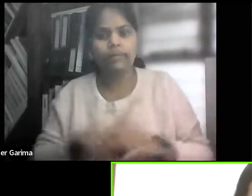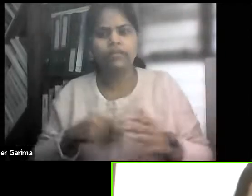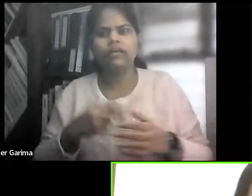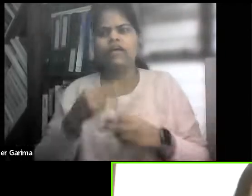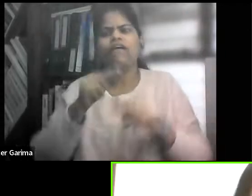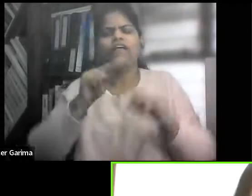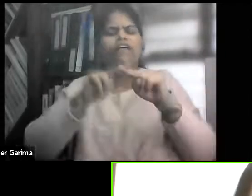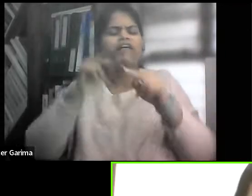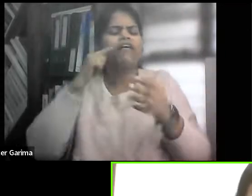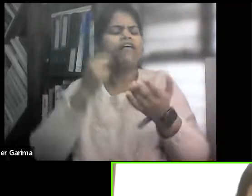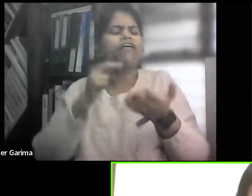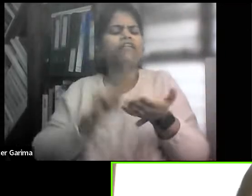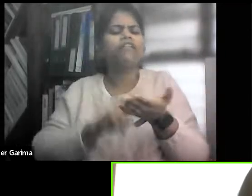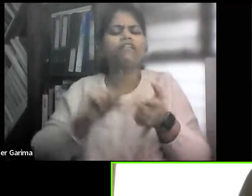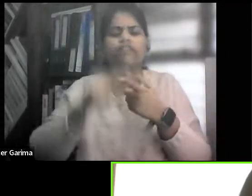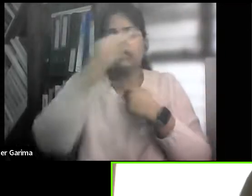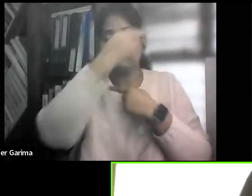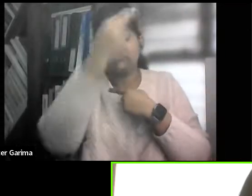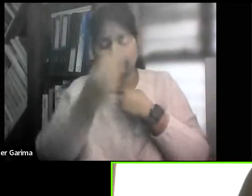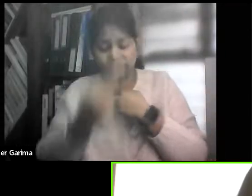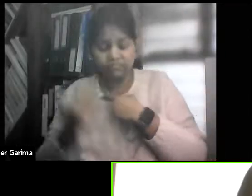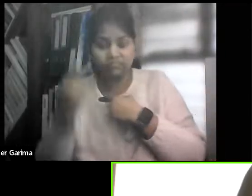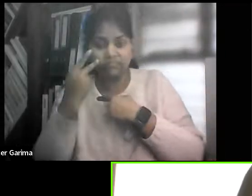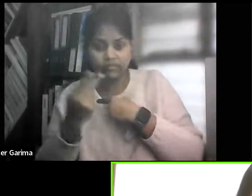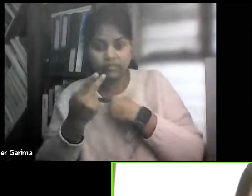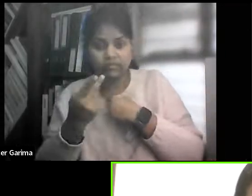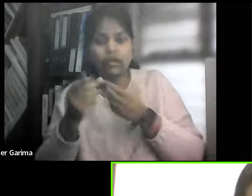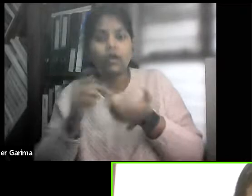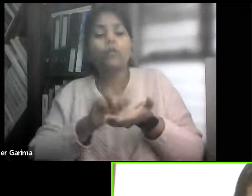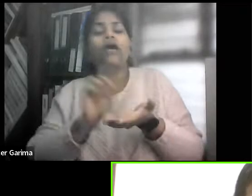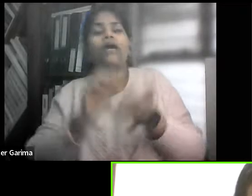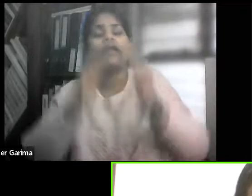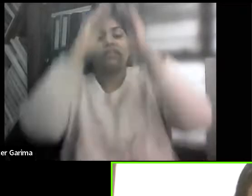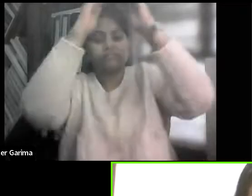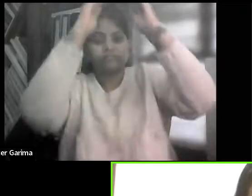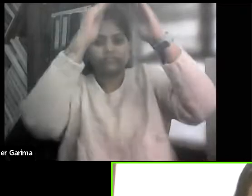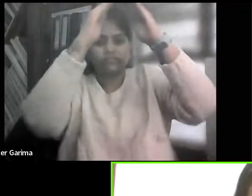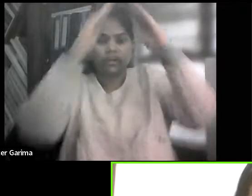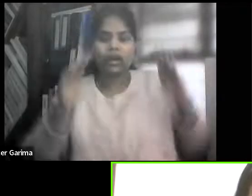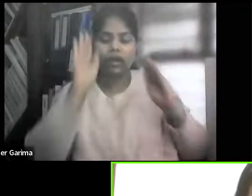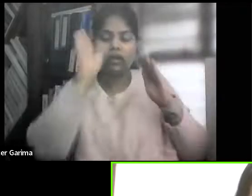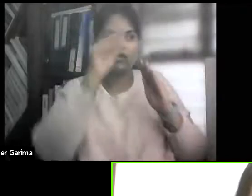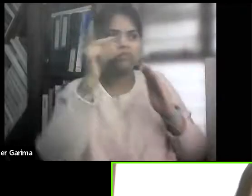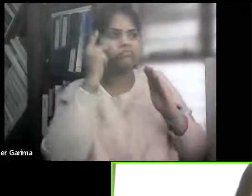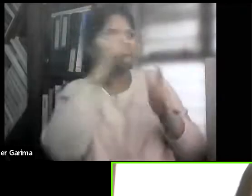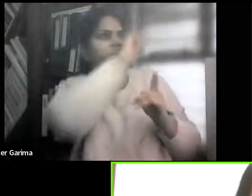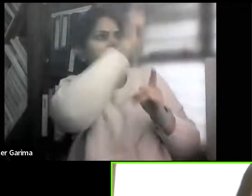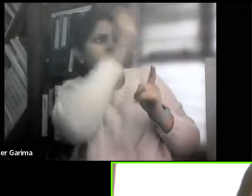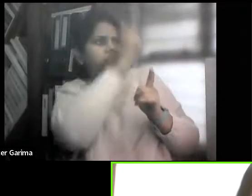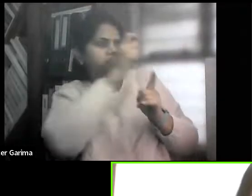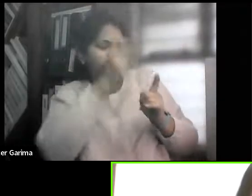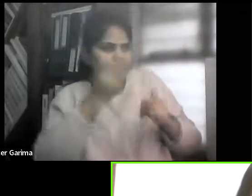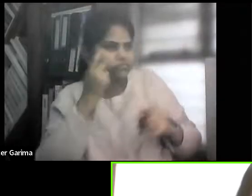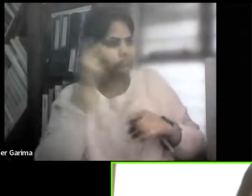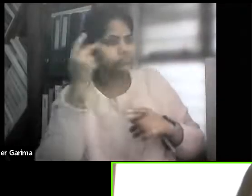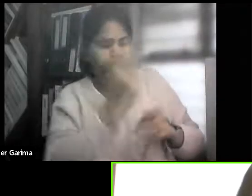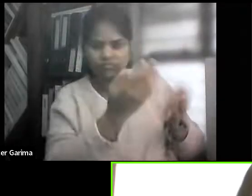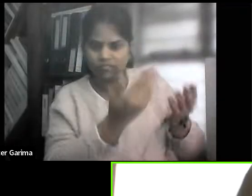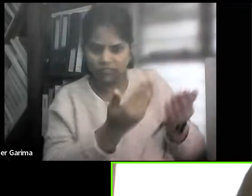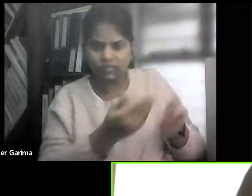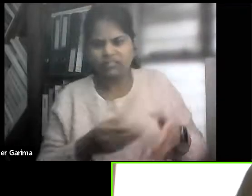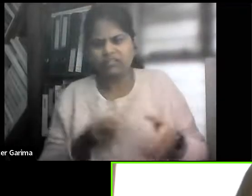in the temple architectures of the country. The temple sculptures and its influence on dance can be explored by various dance